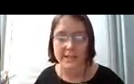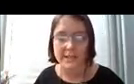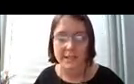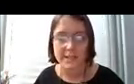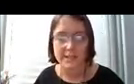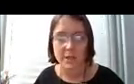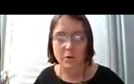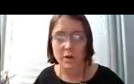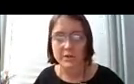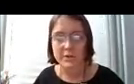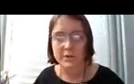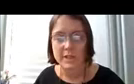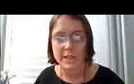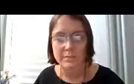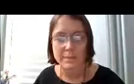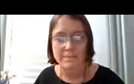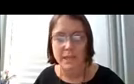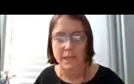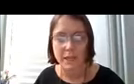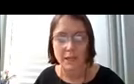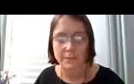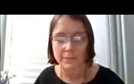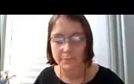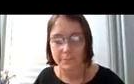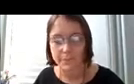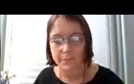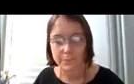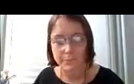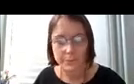jobs, vacancies. What else do you think it might mean?